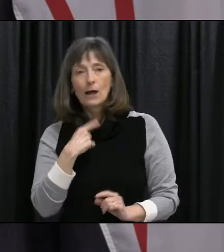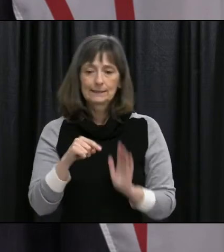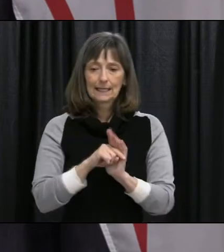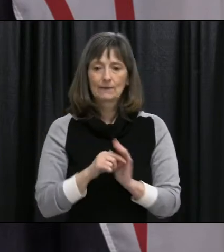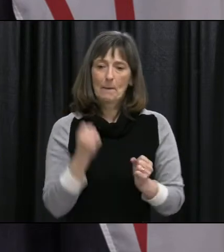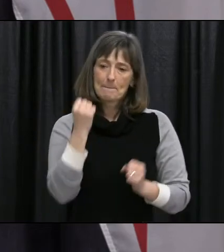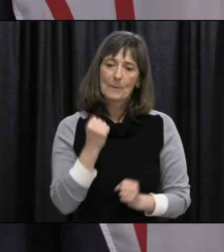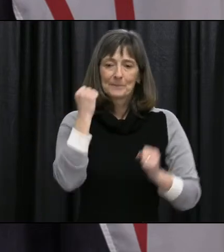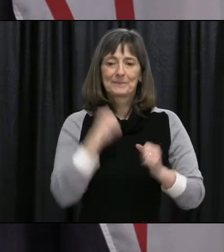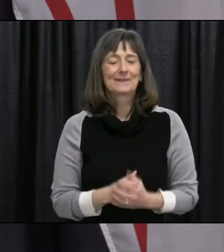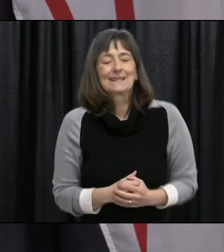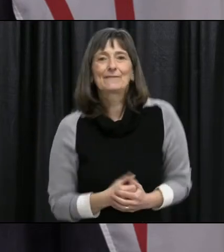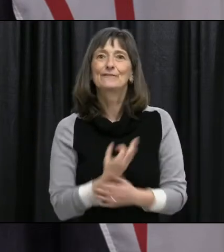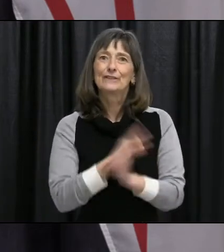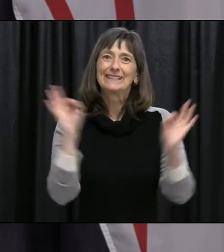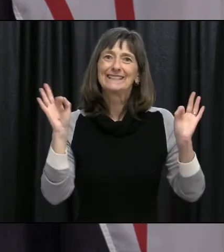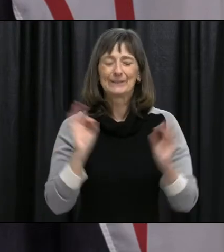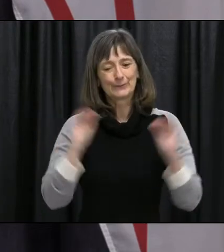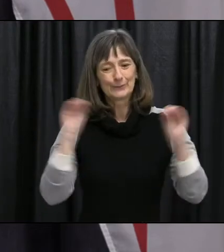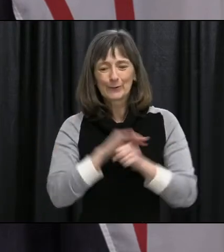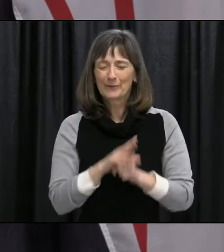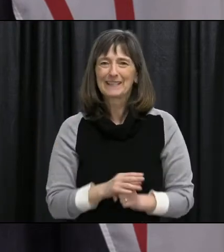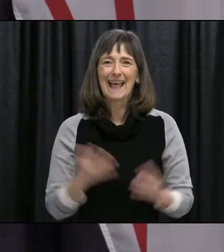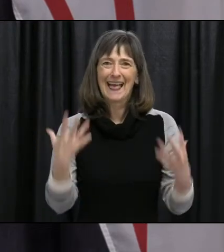a negative result may